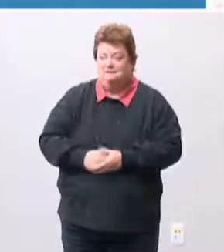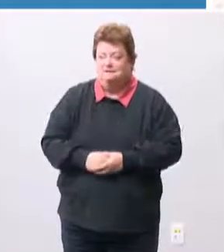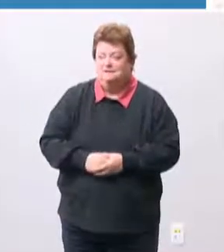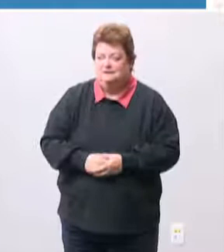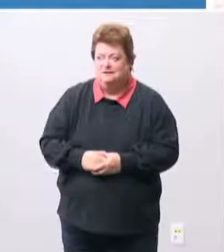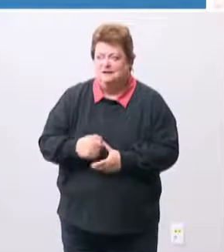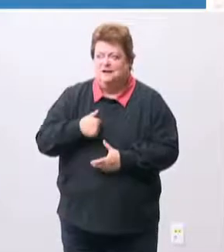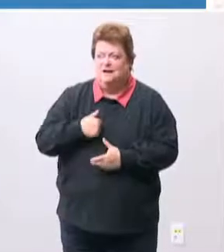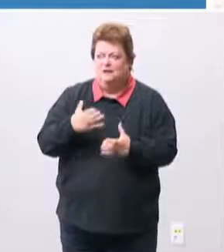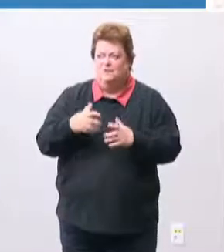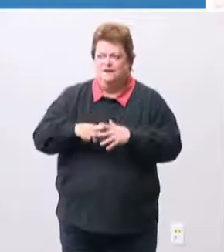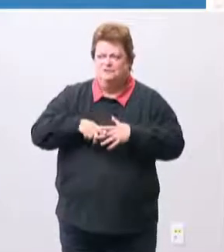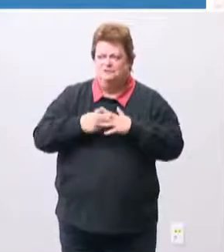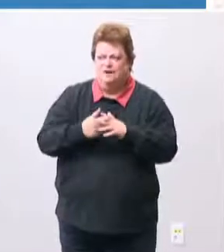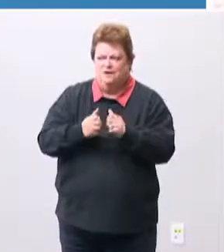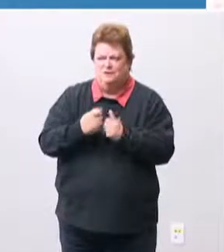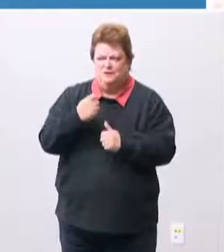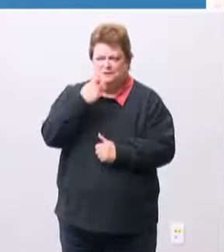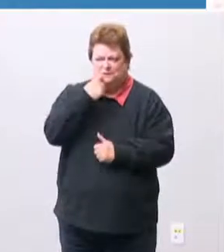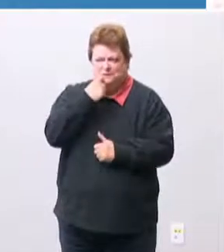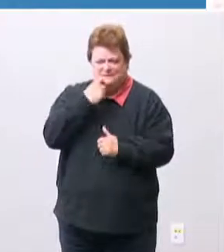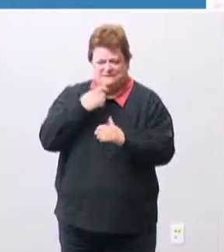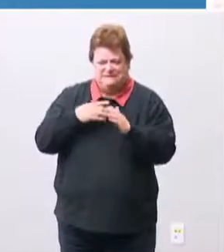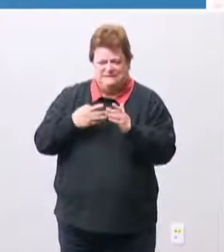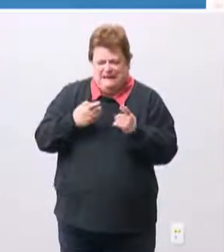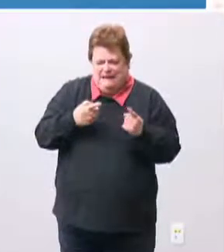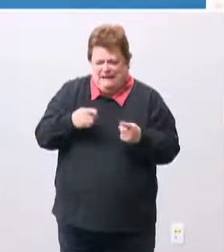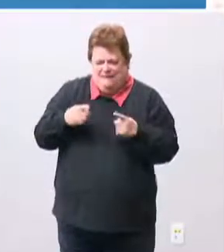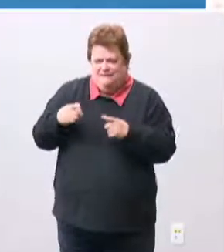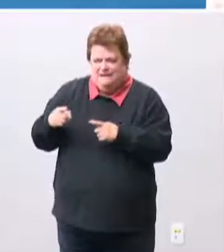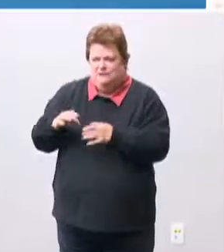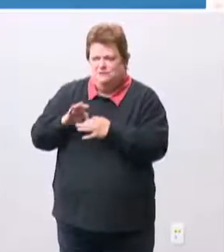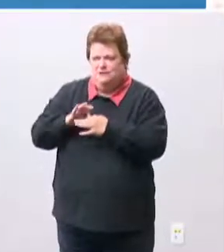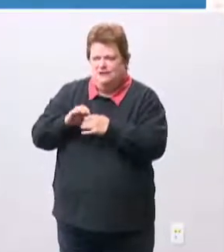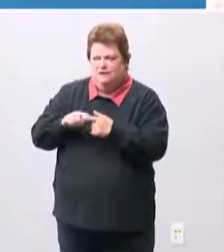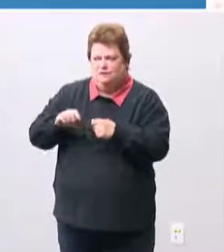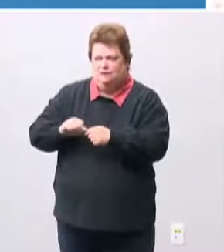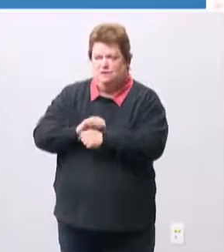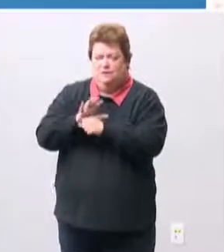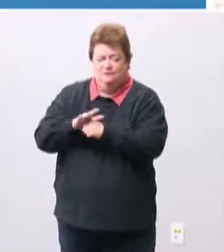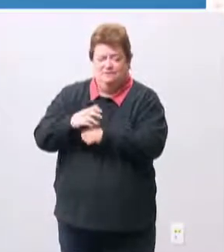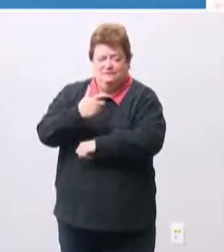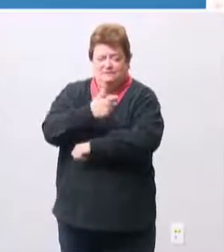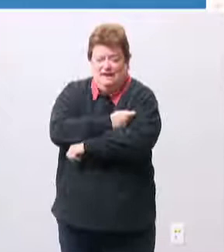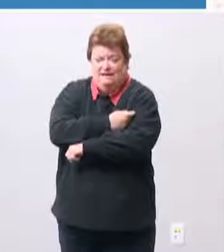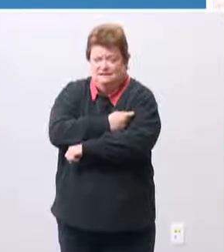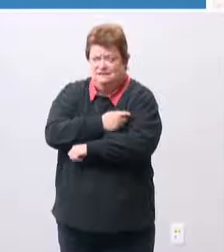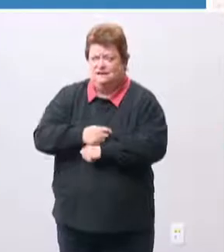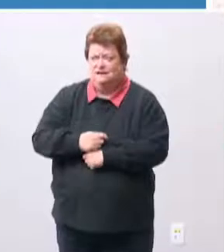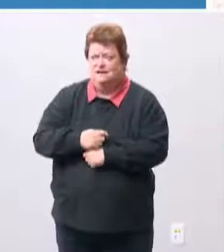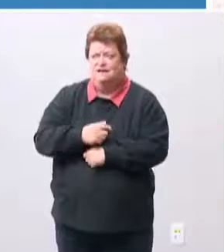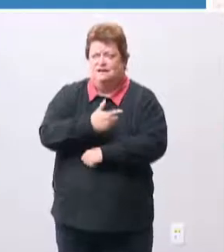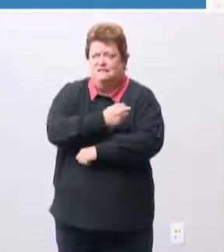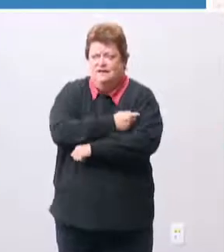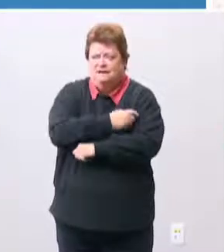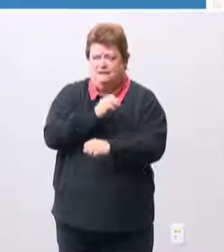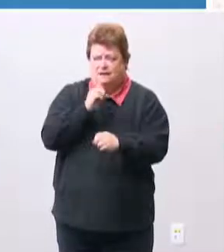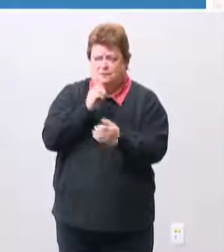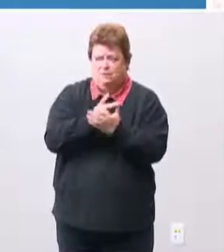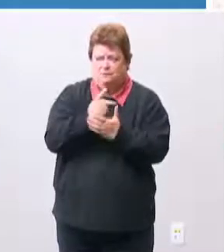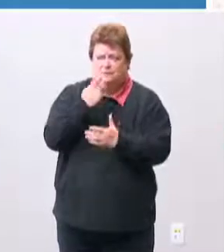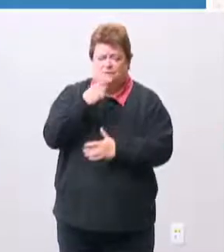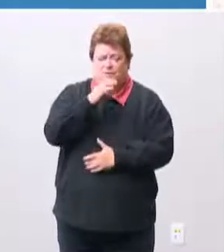want to start with some of the recent developments related to COVID-19 vaccine. Vaccine approval for children 5